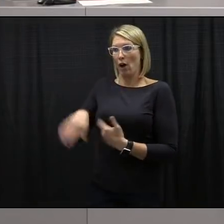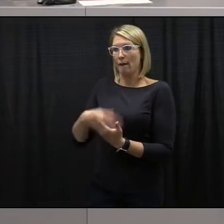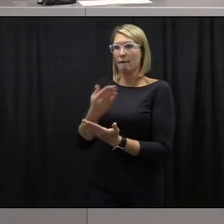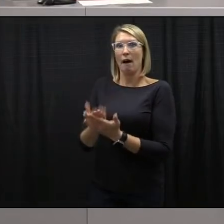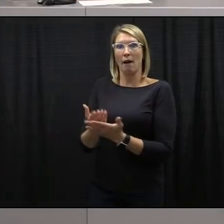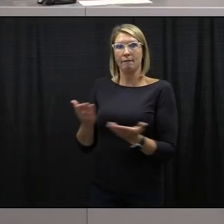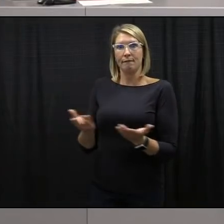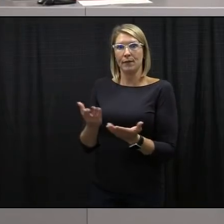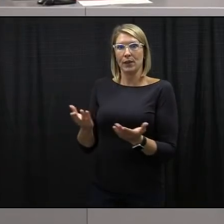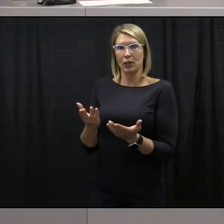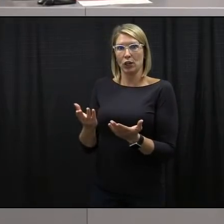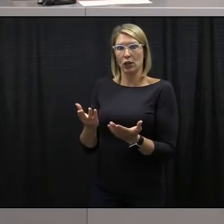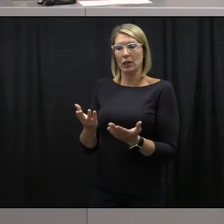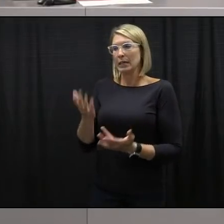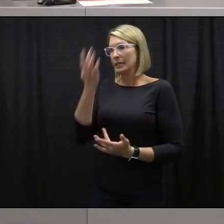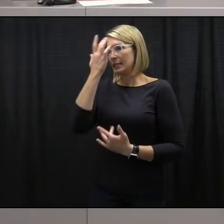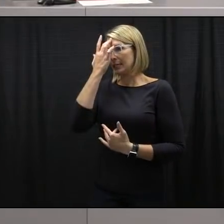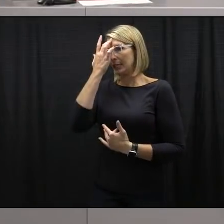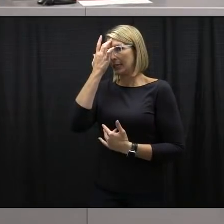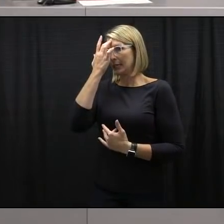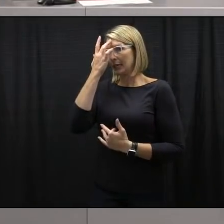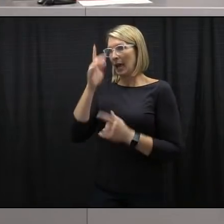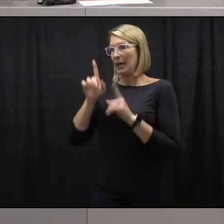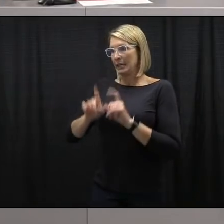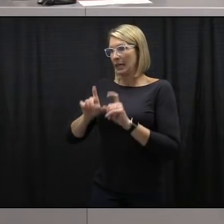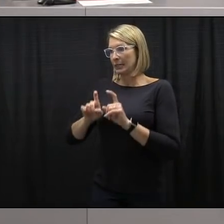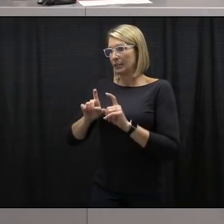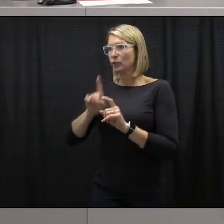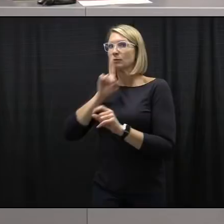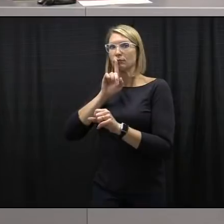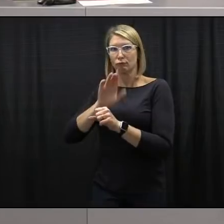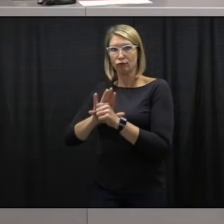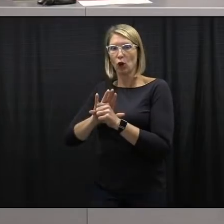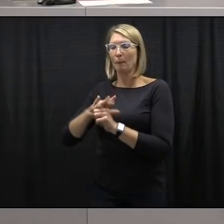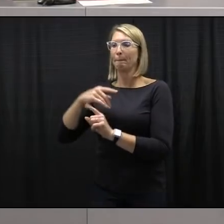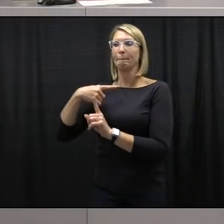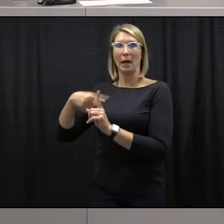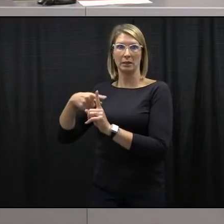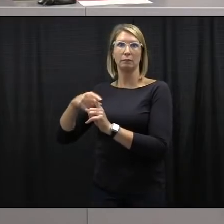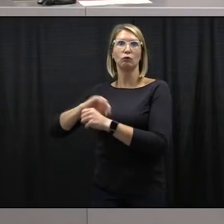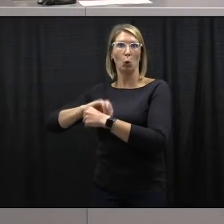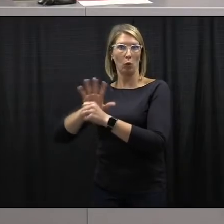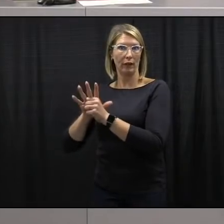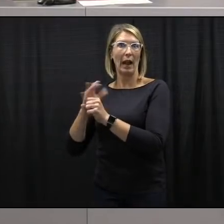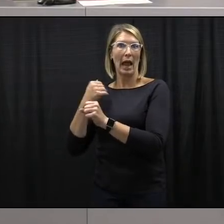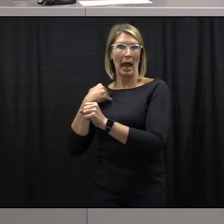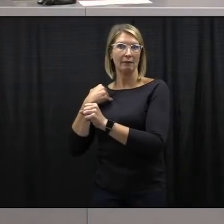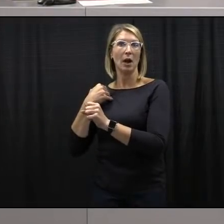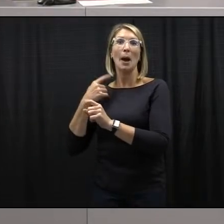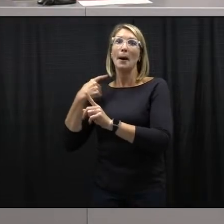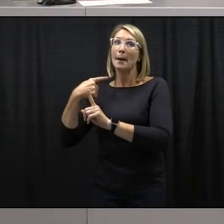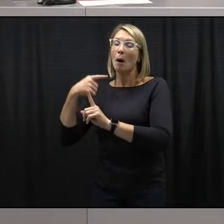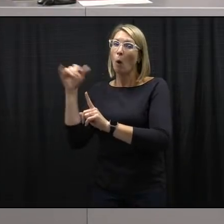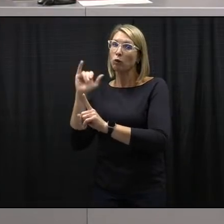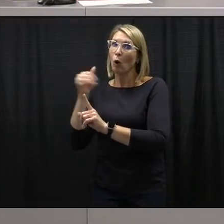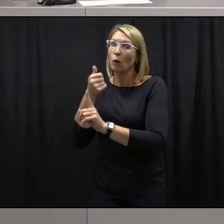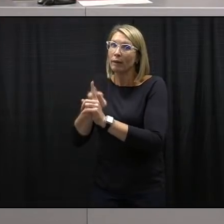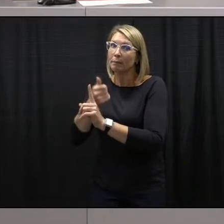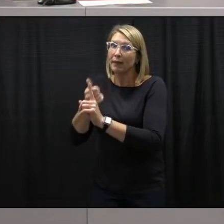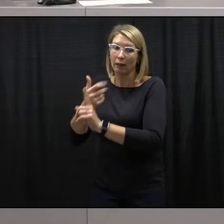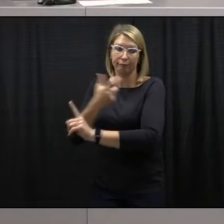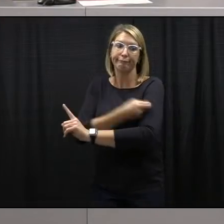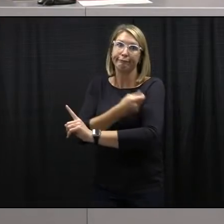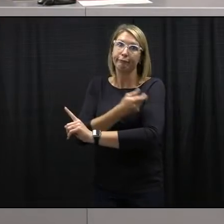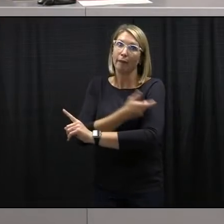positive. And some of those we find out that may have been older infections, or and some of them